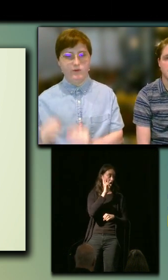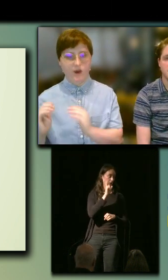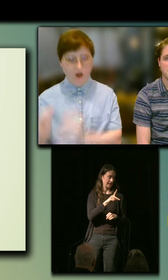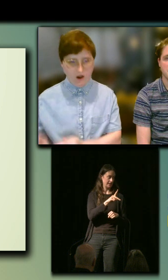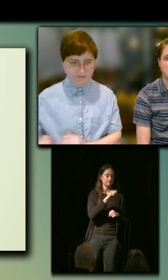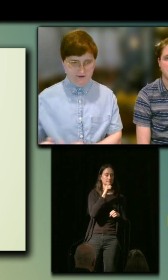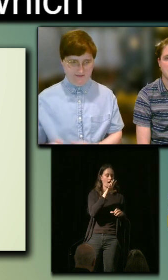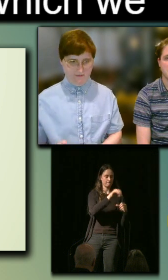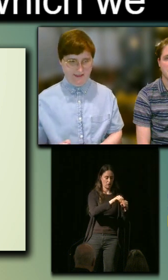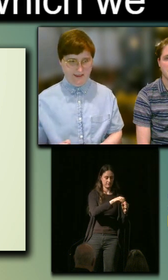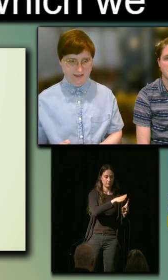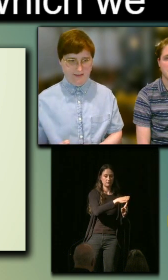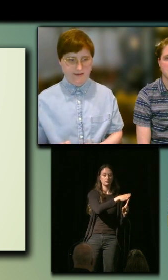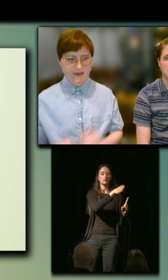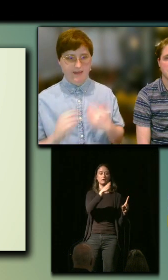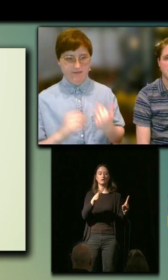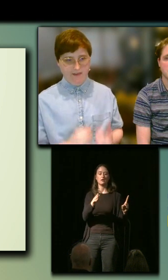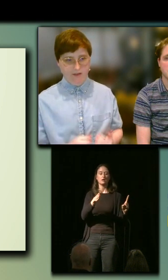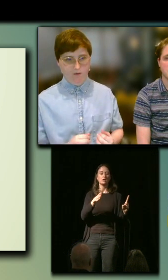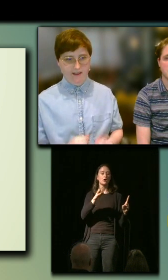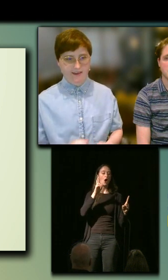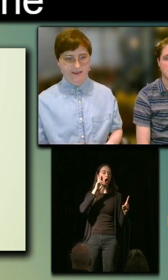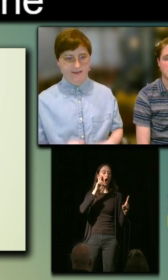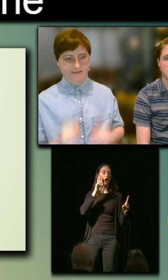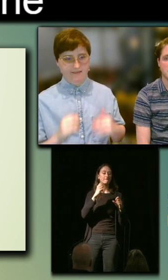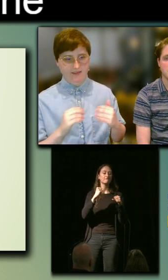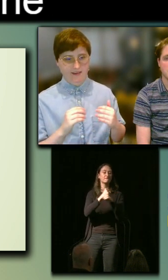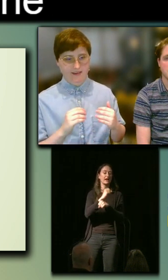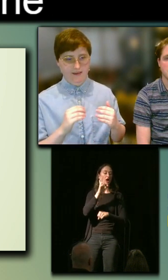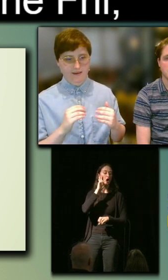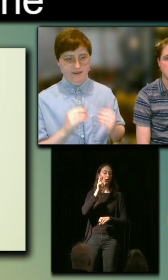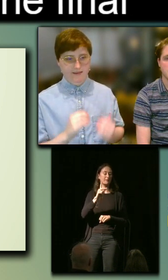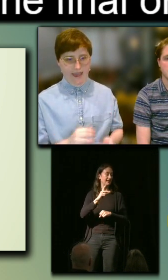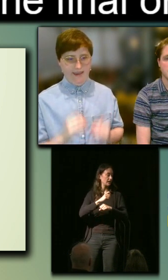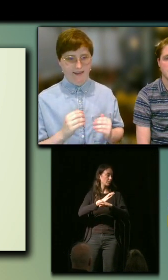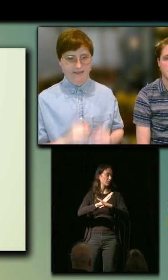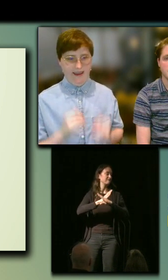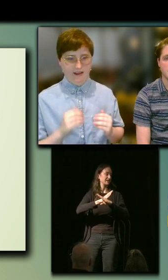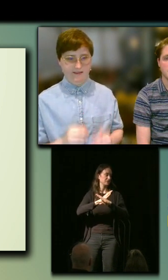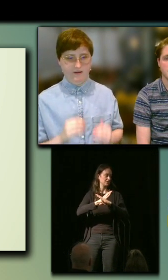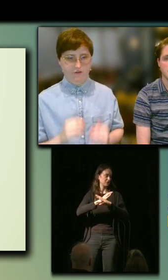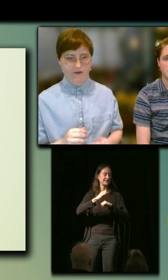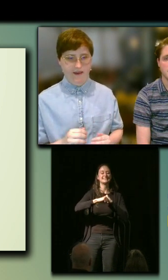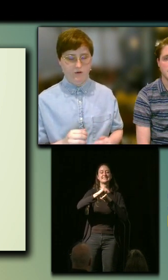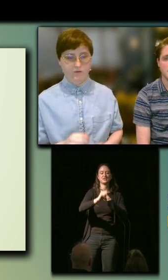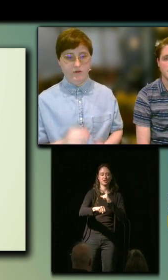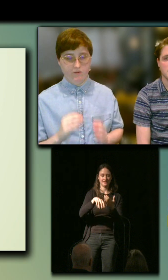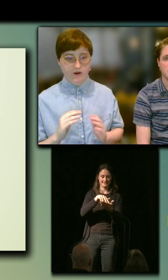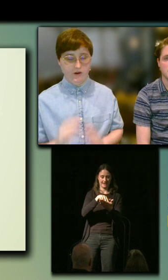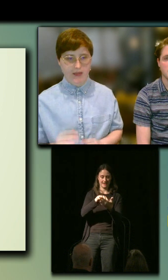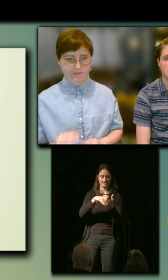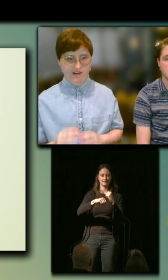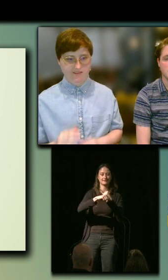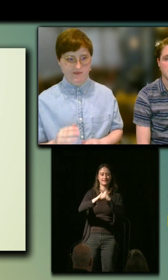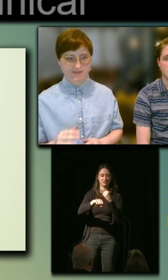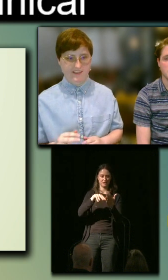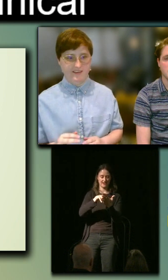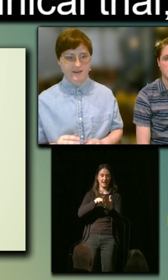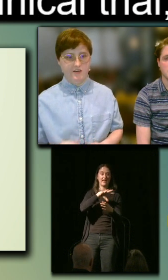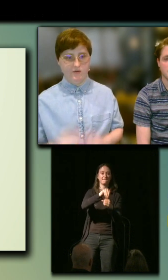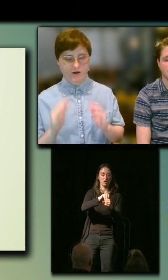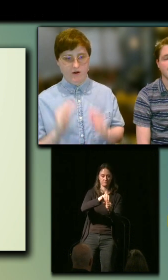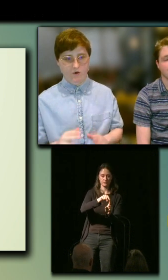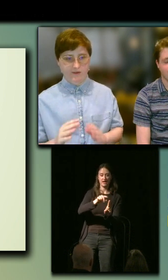Study, which we are participating in. And the final one is the NAC ATTACK clinical trial, which we are not participants